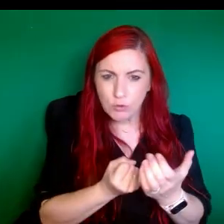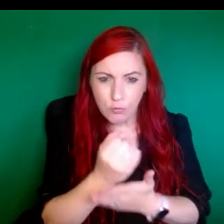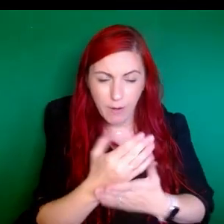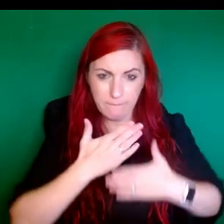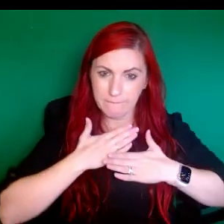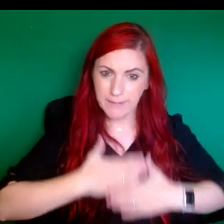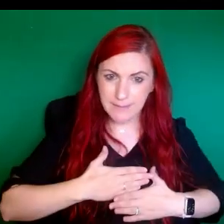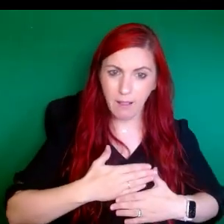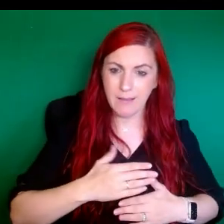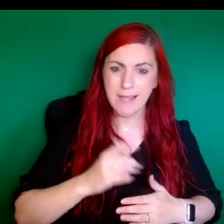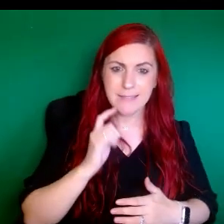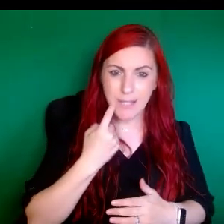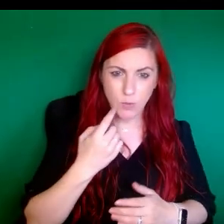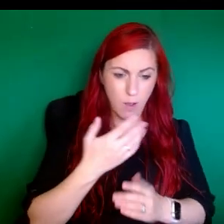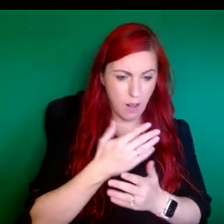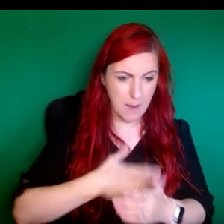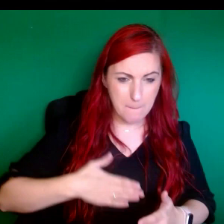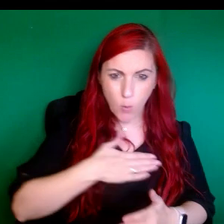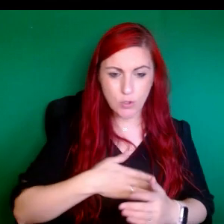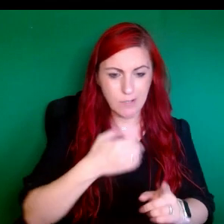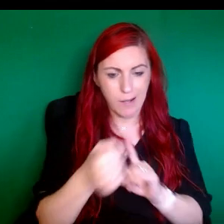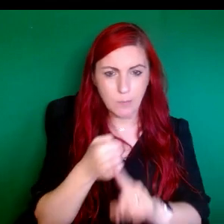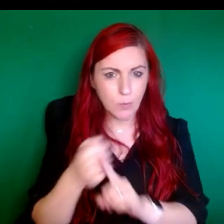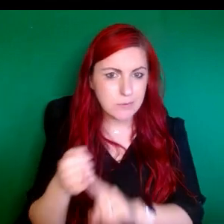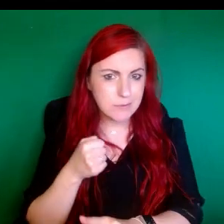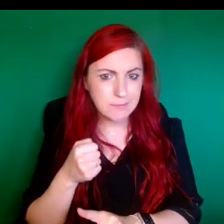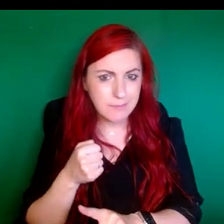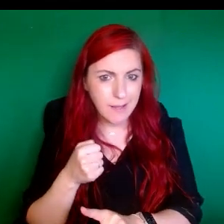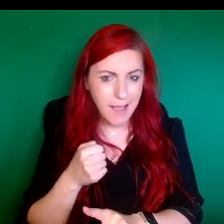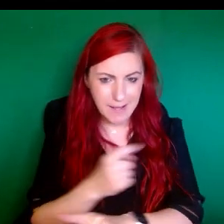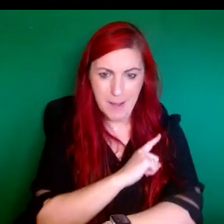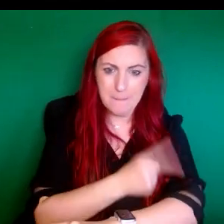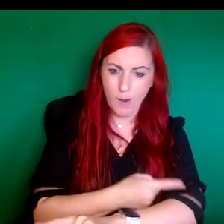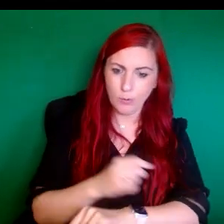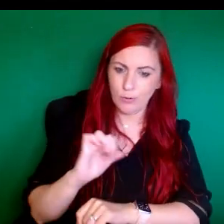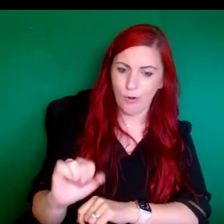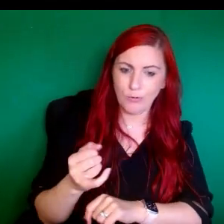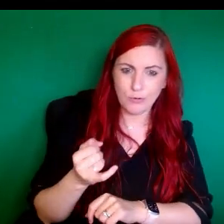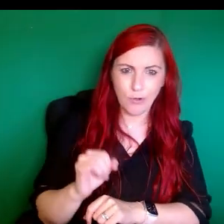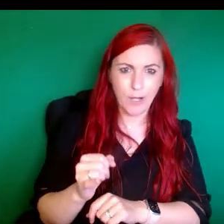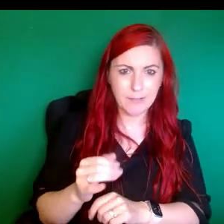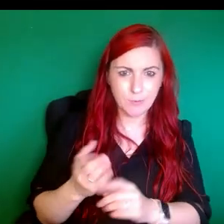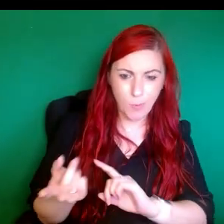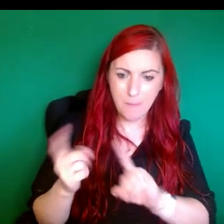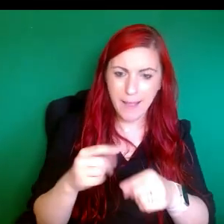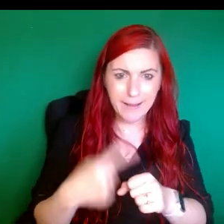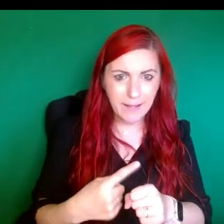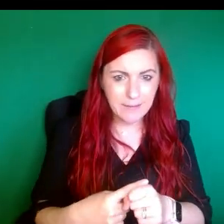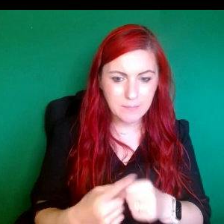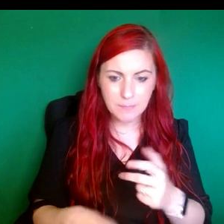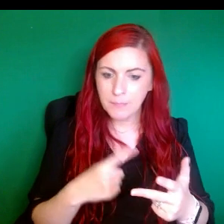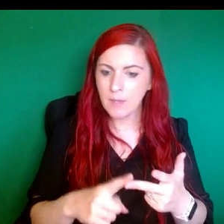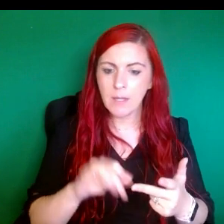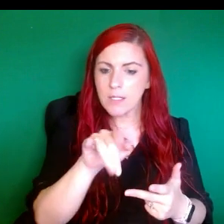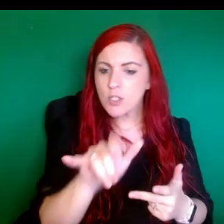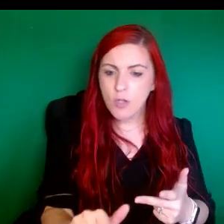and safety, and an empowered journey towards a safe and fulfilling life. Jerry, who loves to hit the high notes as part of the COPE